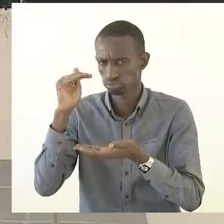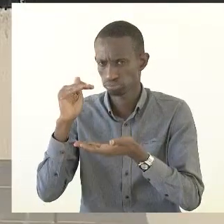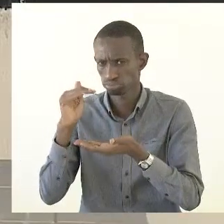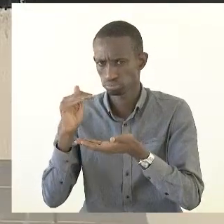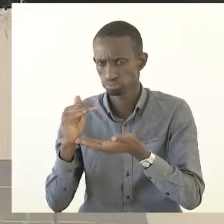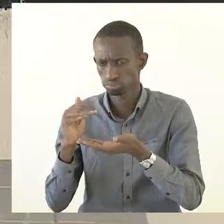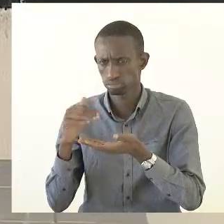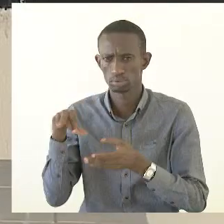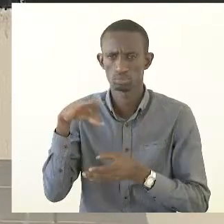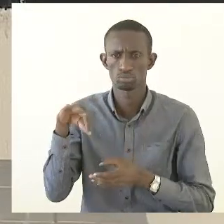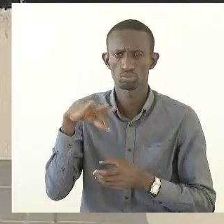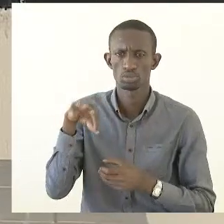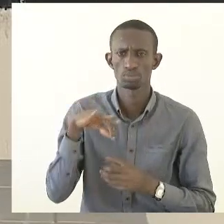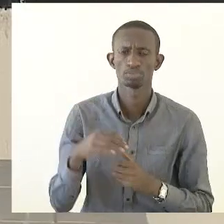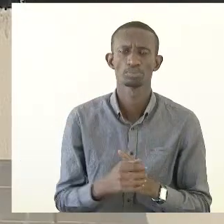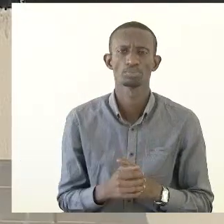a reducing sugars.